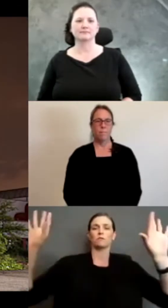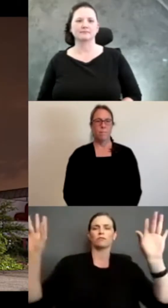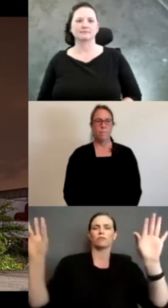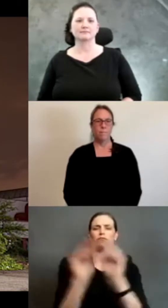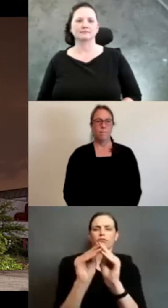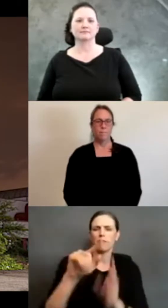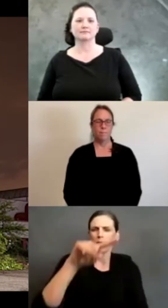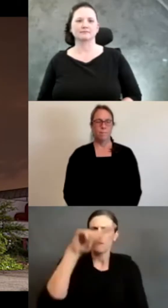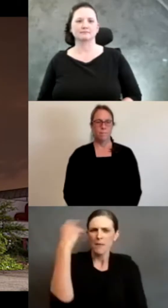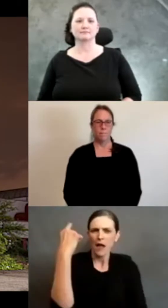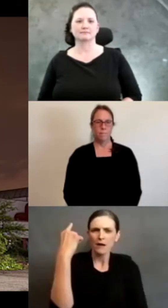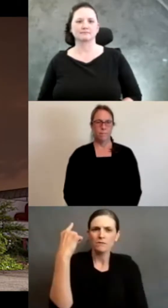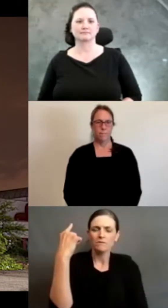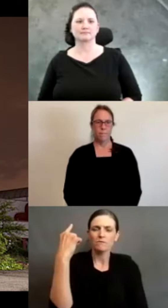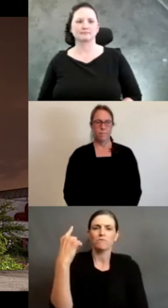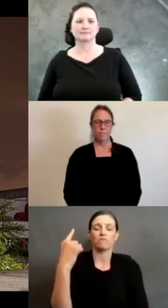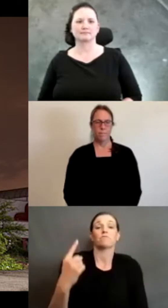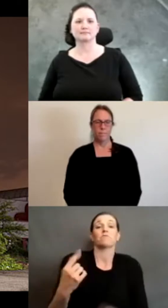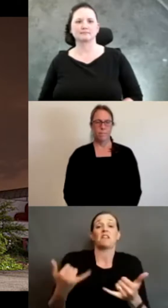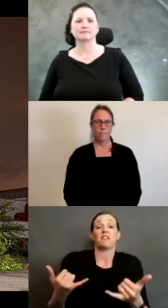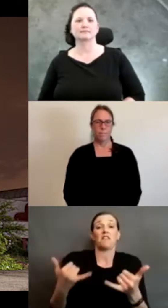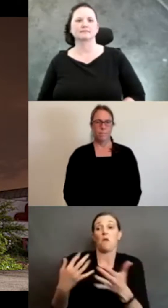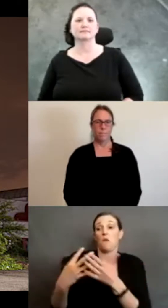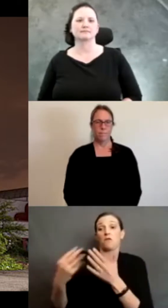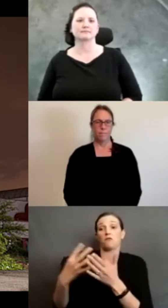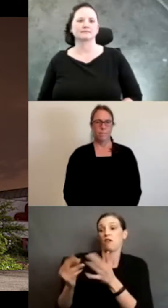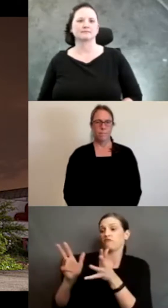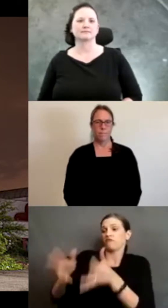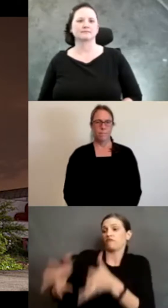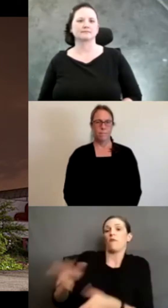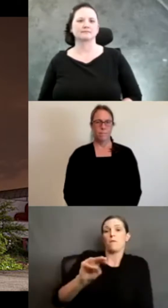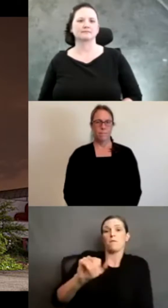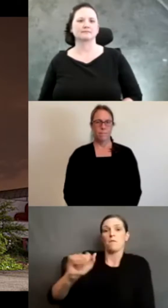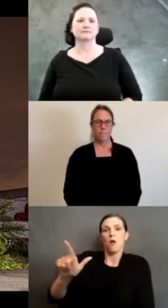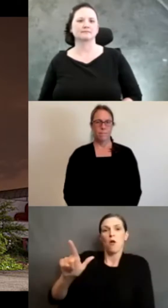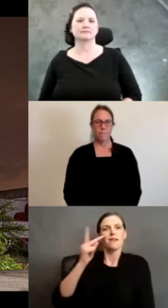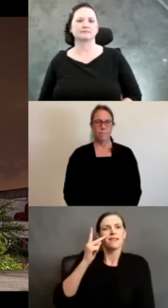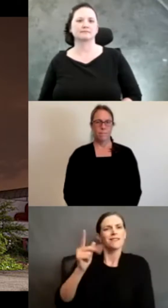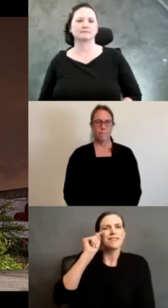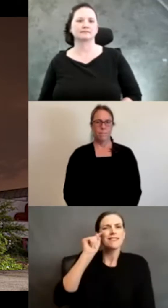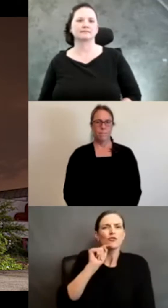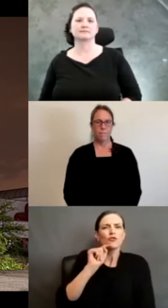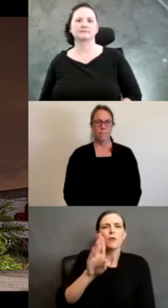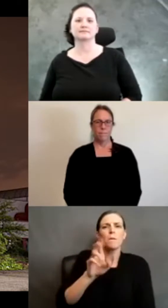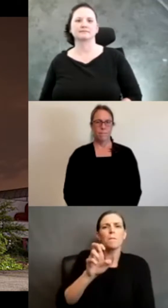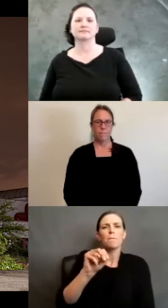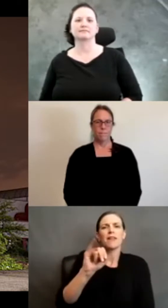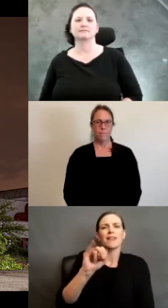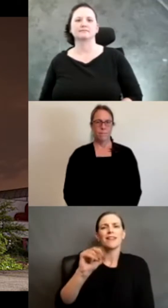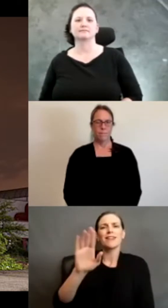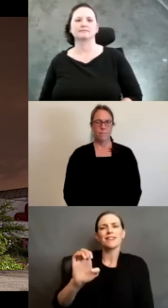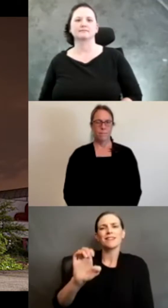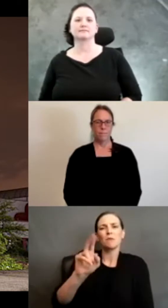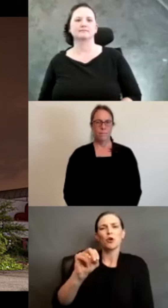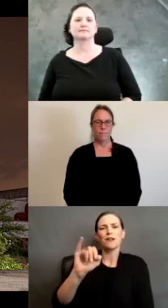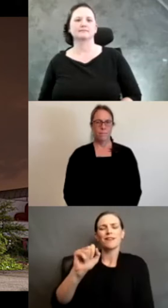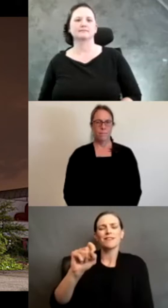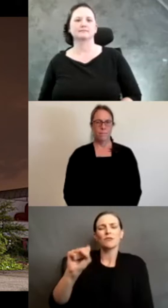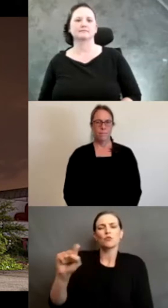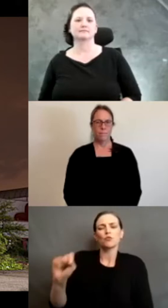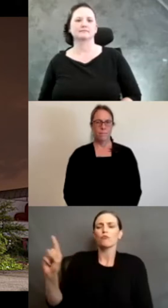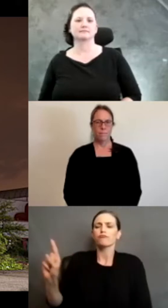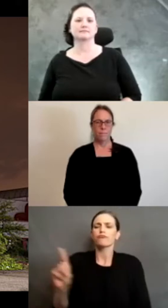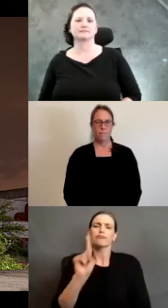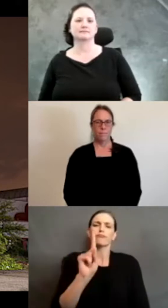Outside of an abandoned mall, we see a teenager, Benitez Bromisto, walking toward the entrance. He waits at the boarded-up front